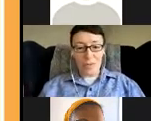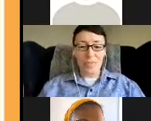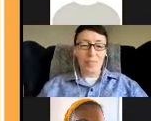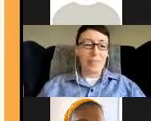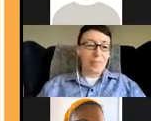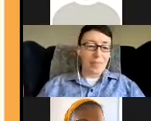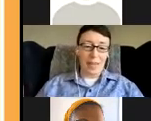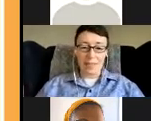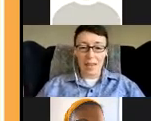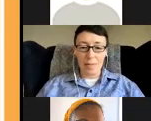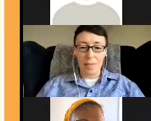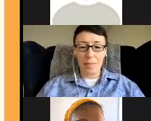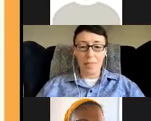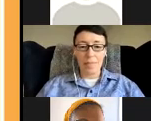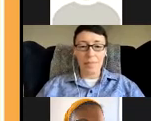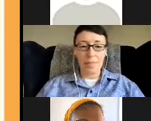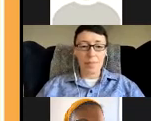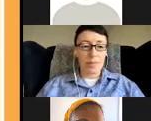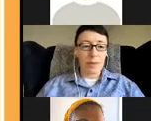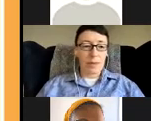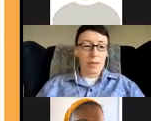do. Next slide.